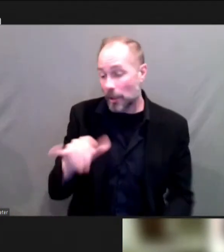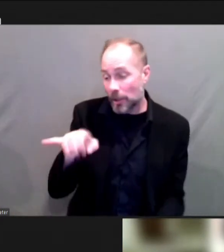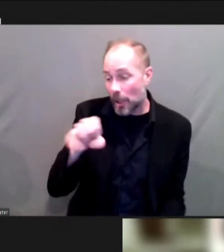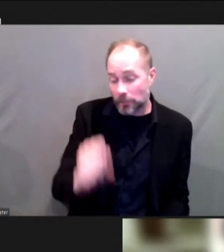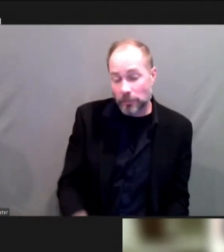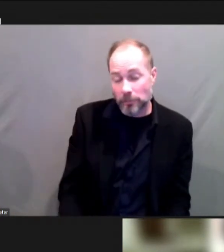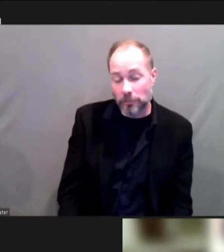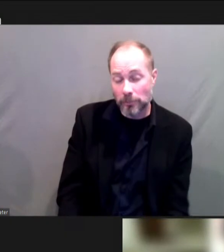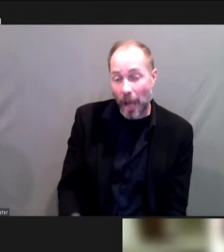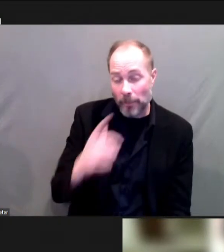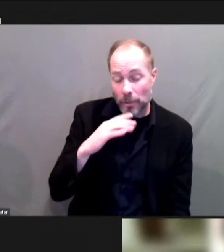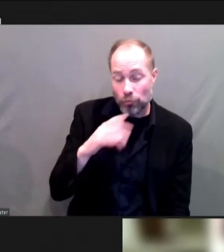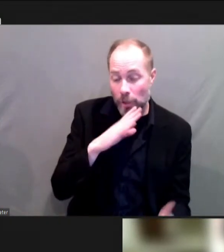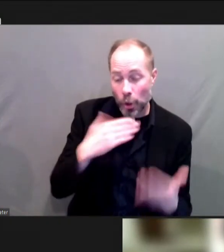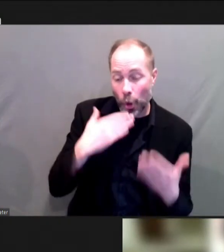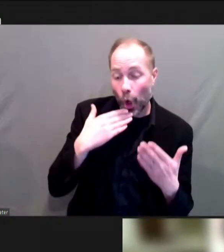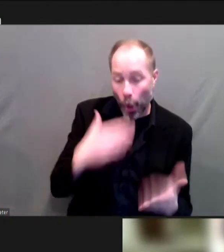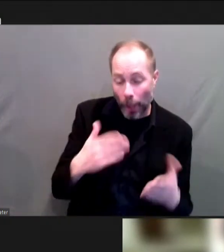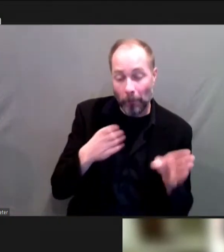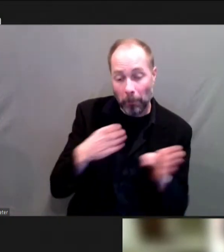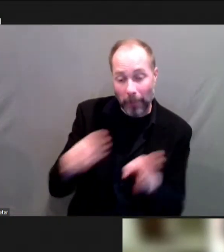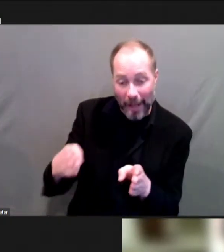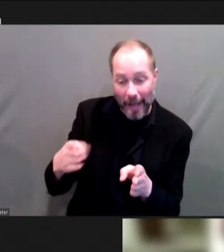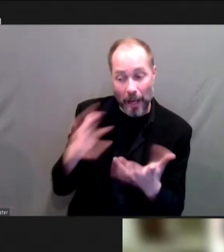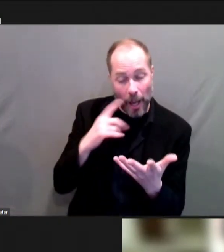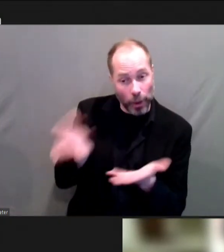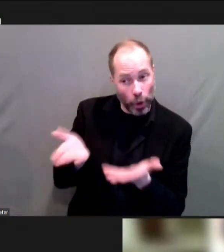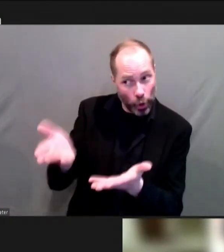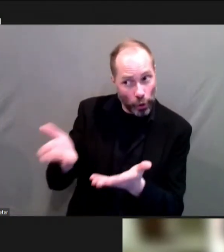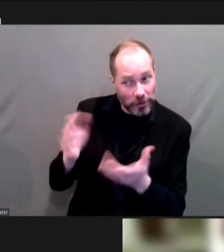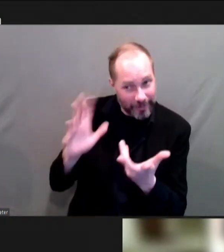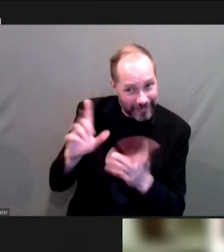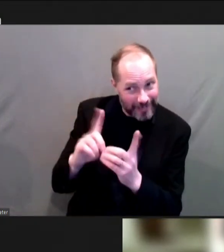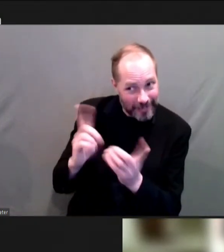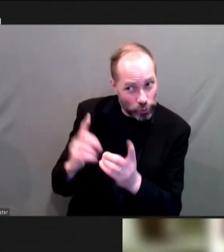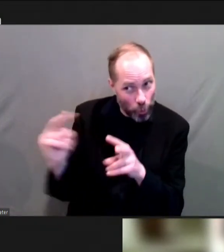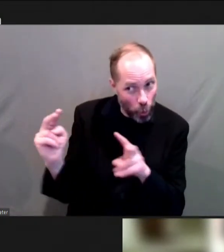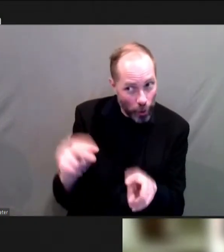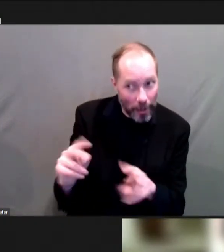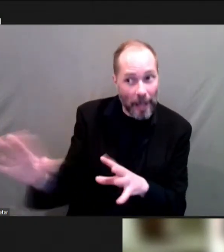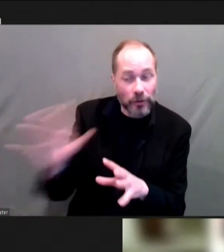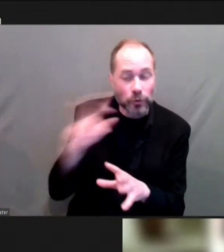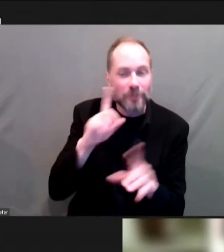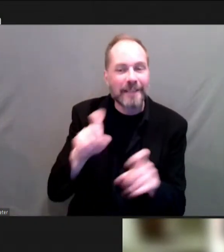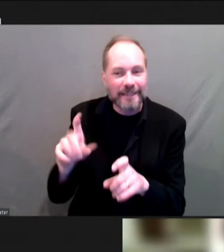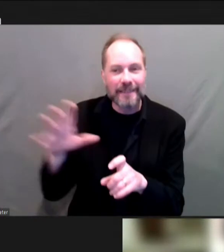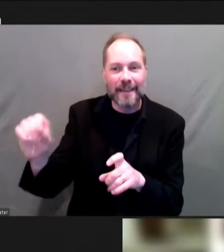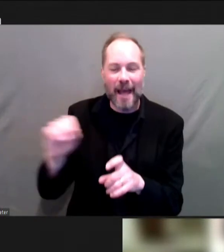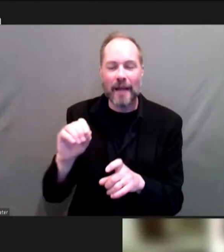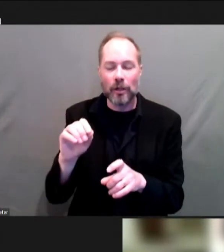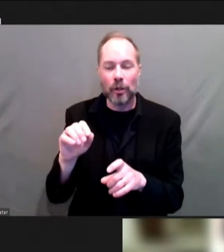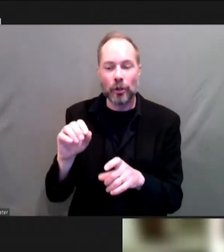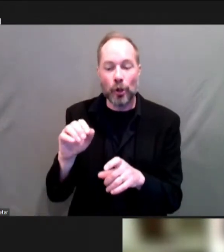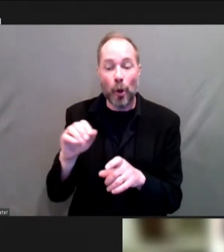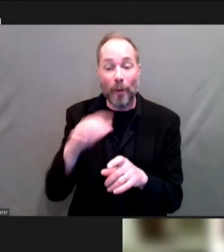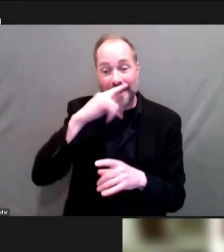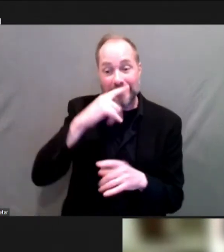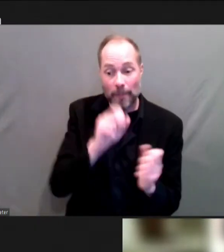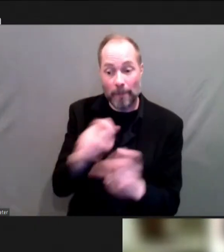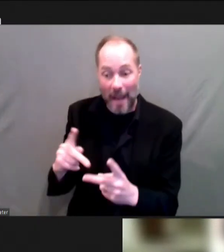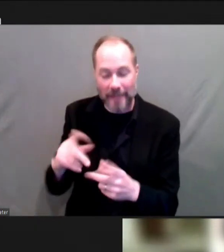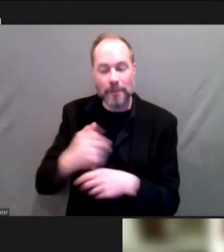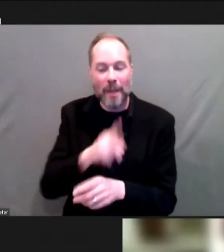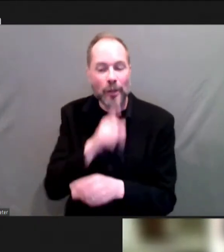an excellent protocol that I would encourage school districts to look at would be testing to return to make sure that you're not bringing in a significant COVID